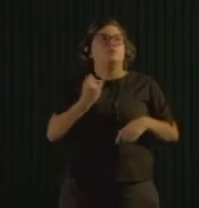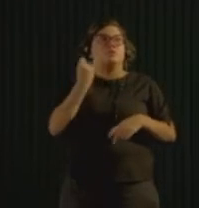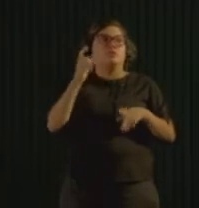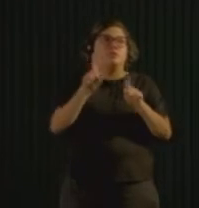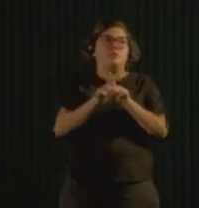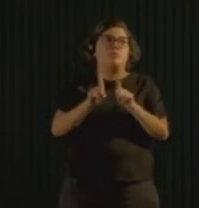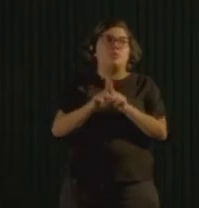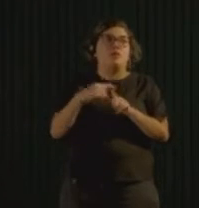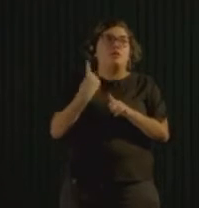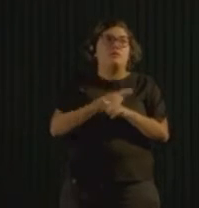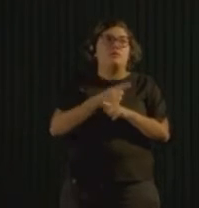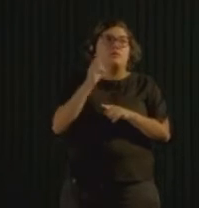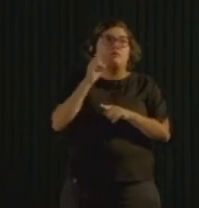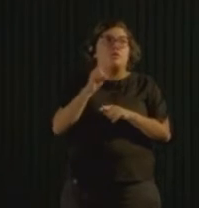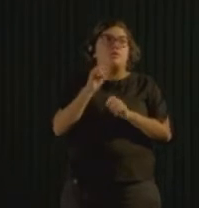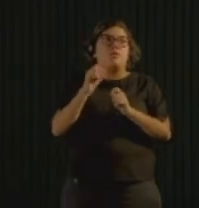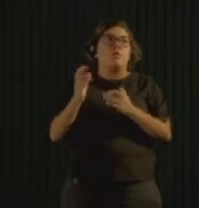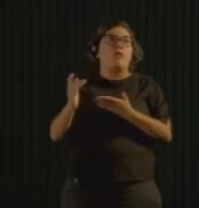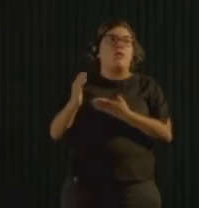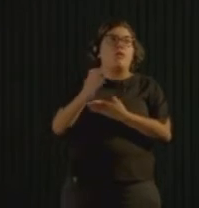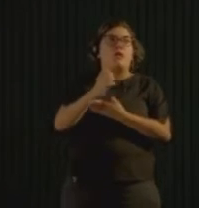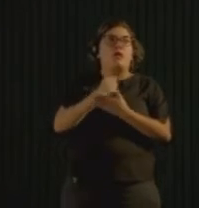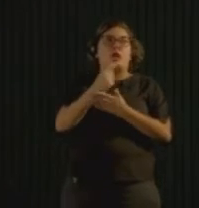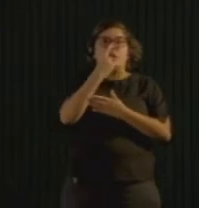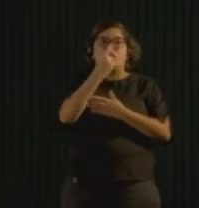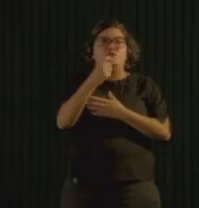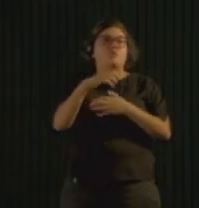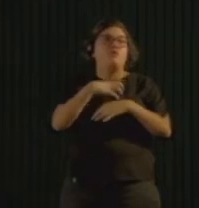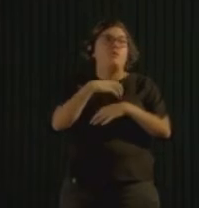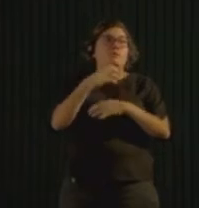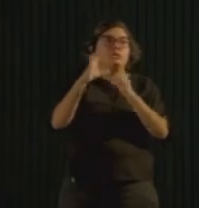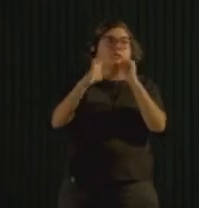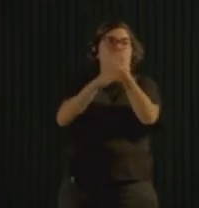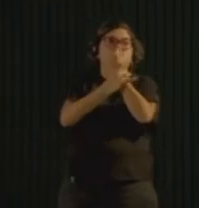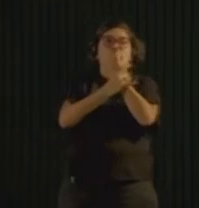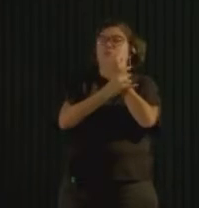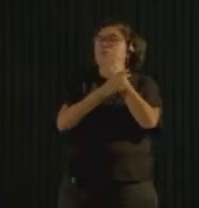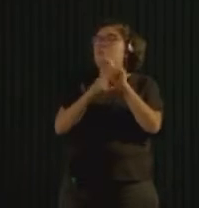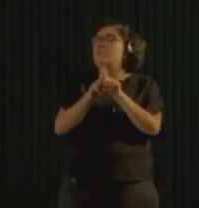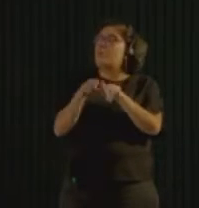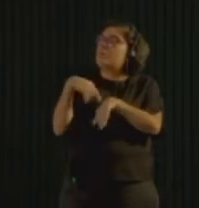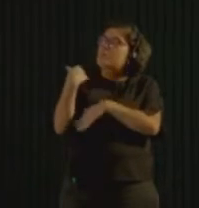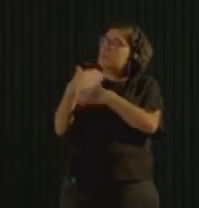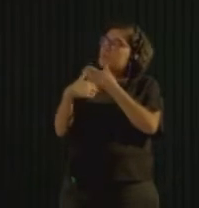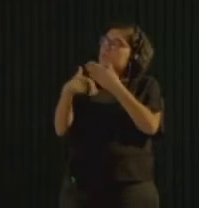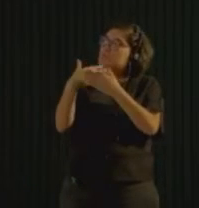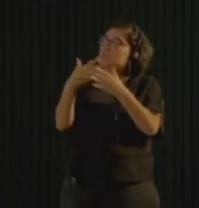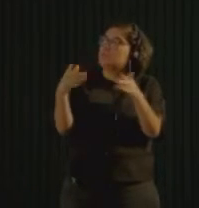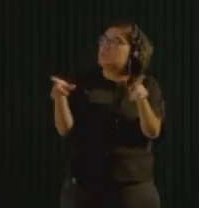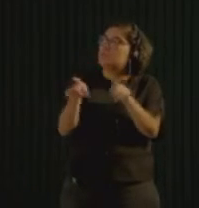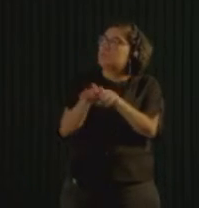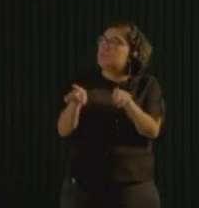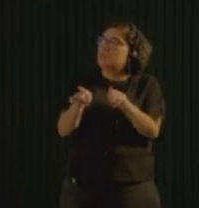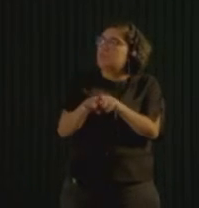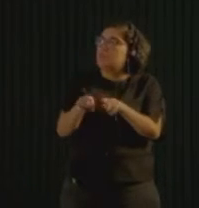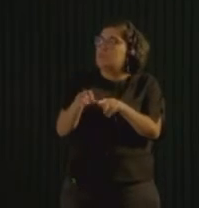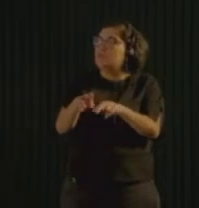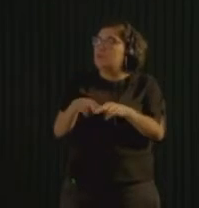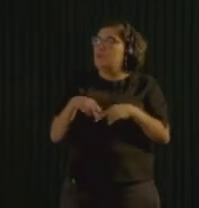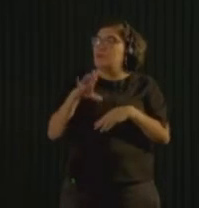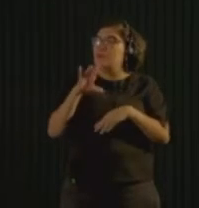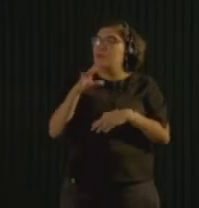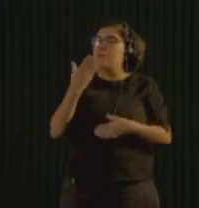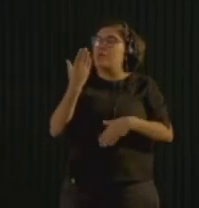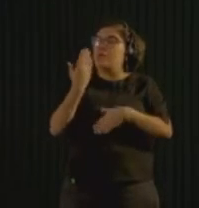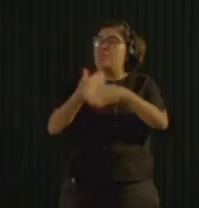an efficient, safe, and exciting way? How do we then process it through really interesting science and innovation? For example, in Brazil, we invented,